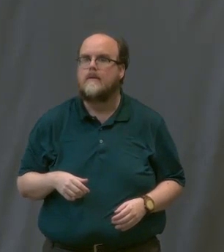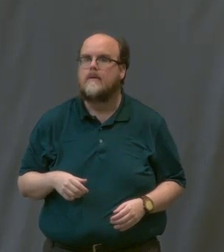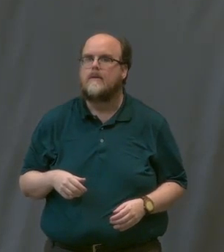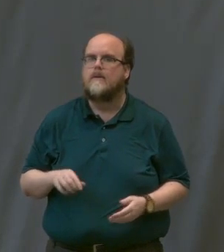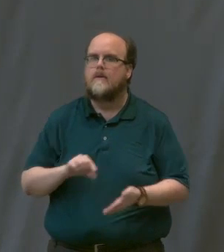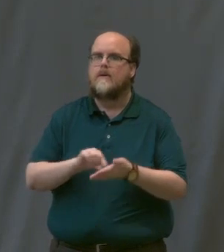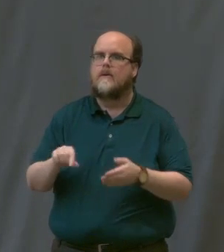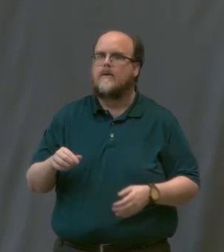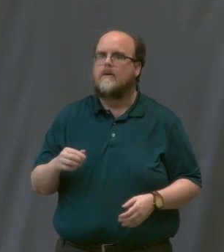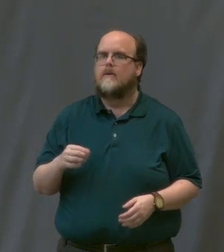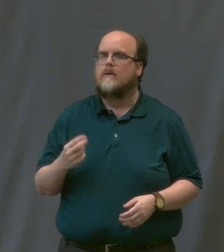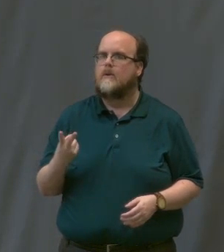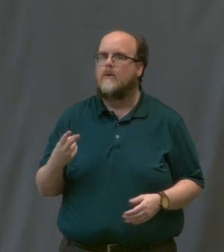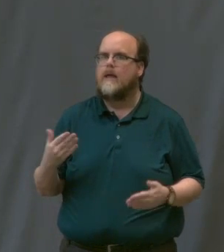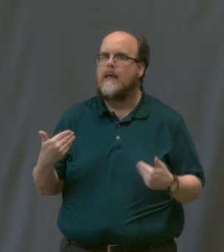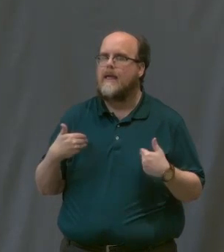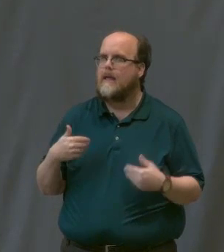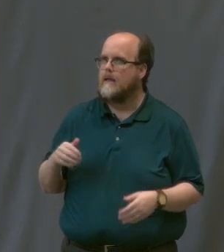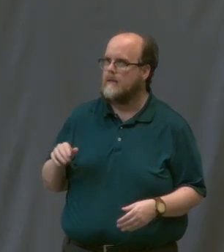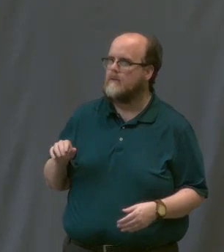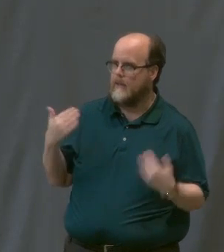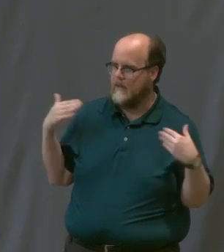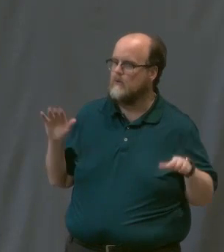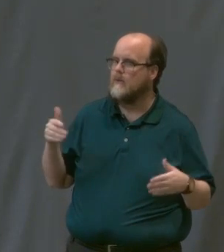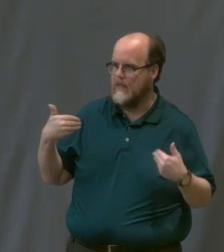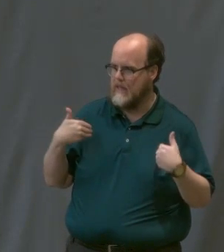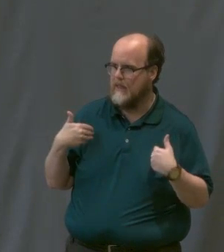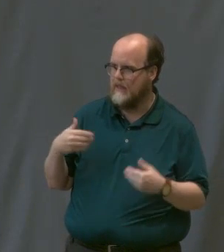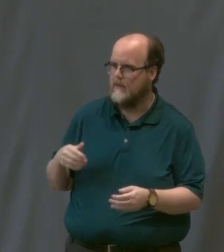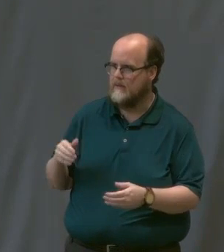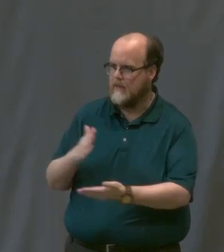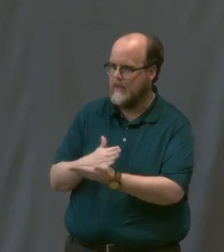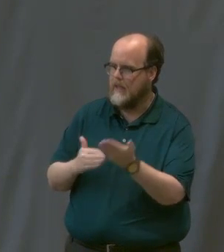Verse 2 says, and he had in his hand a little book, talking about this angel,